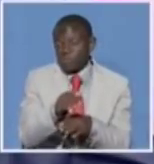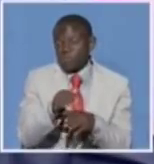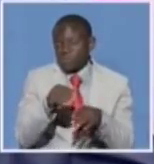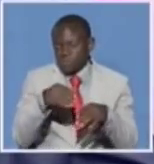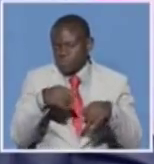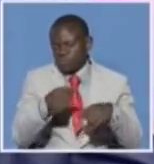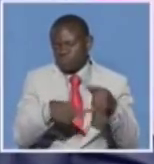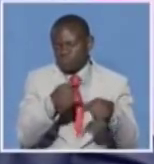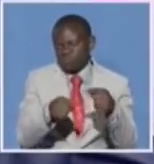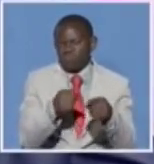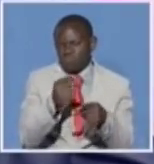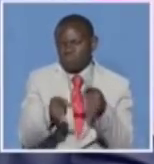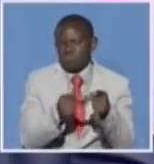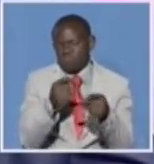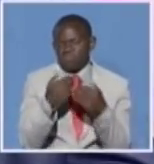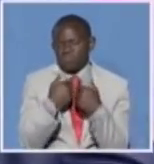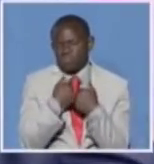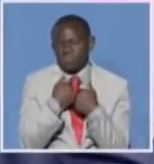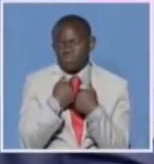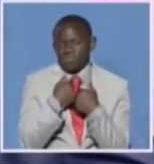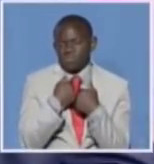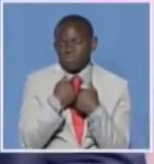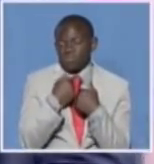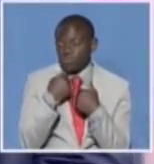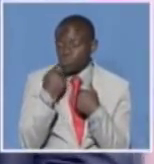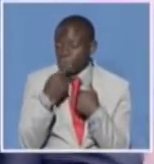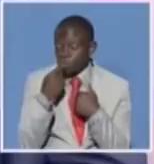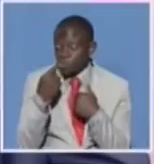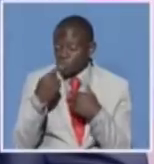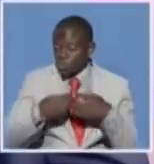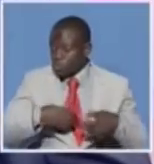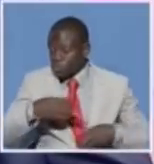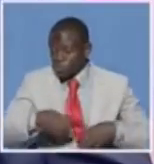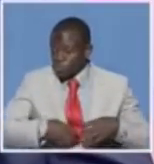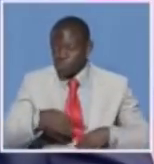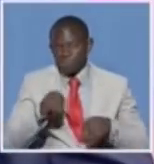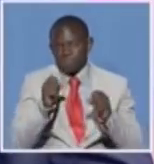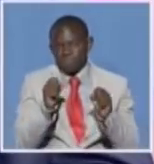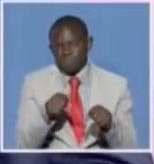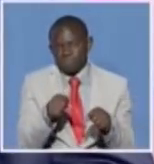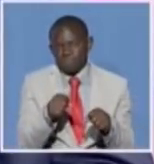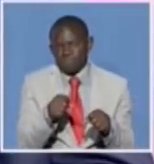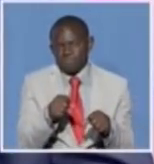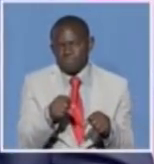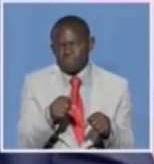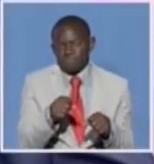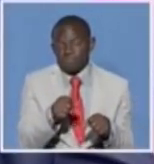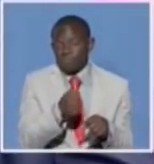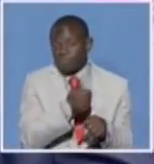of Zambia, for purposes of registration, as you are aware, if you want to practice as a teacher, you must